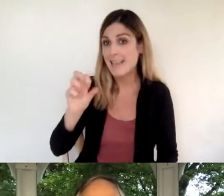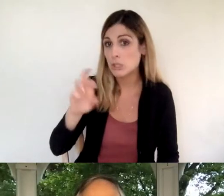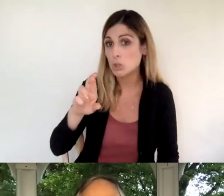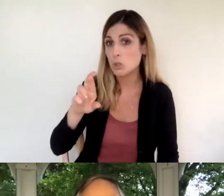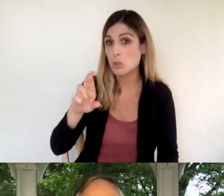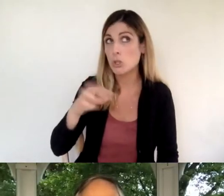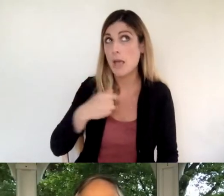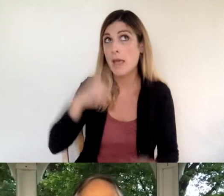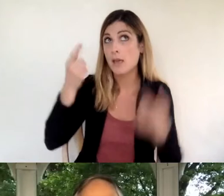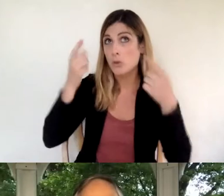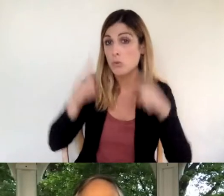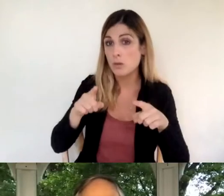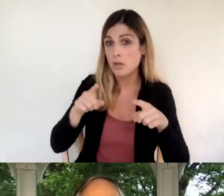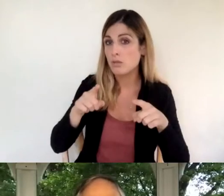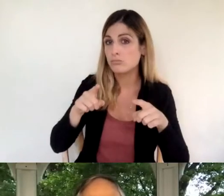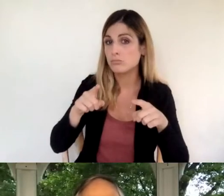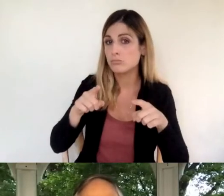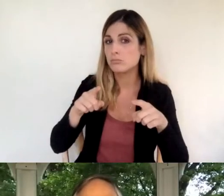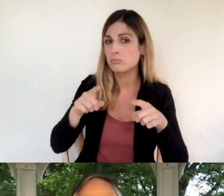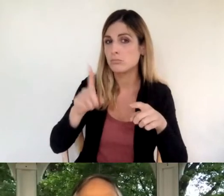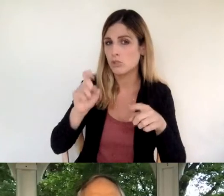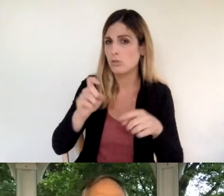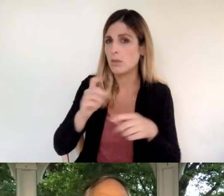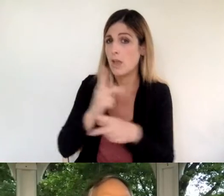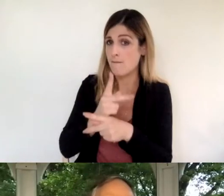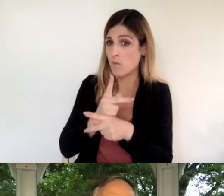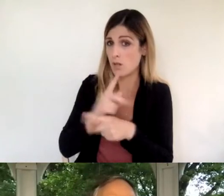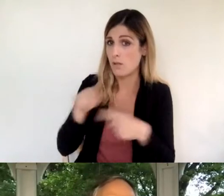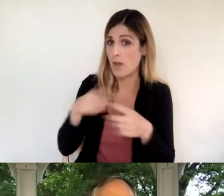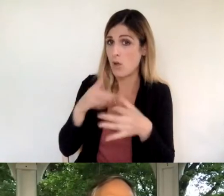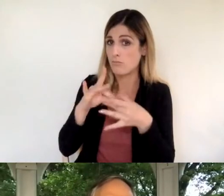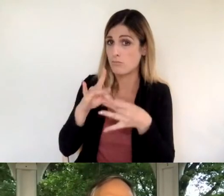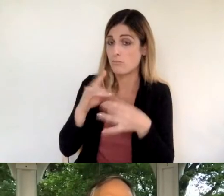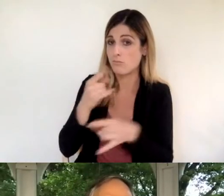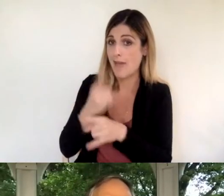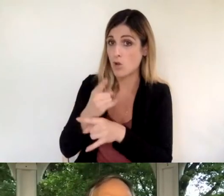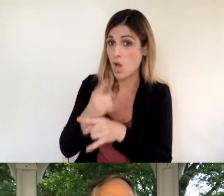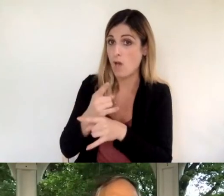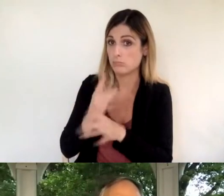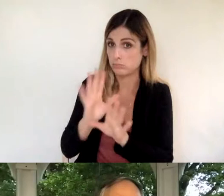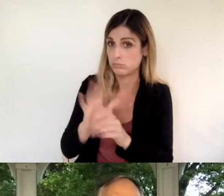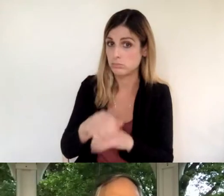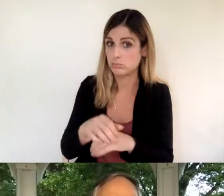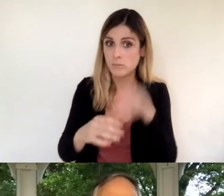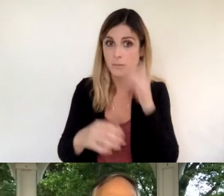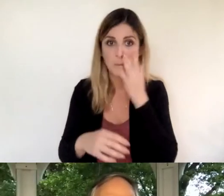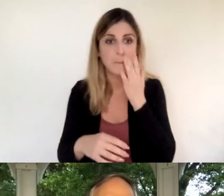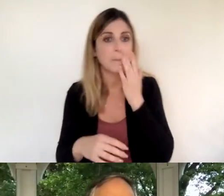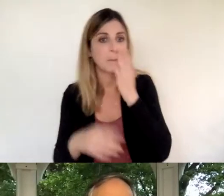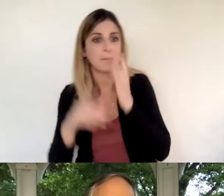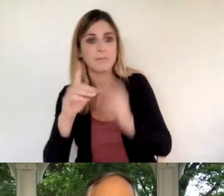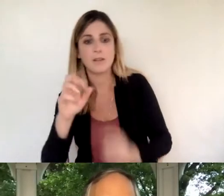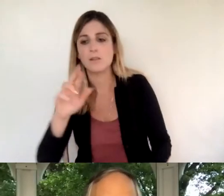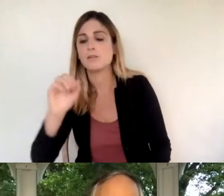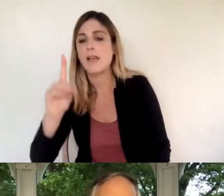that it's reasonable to be pretty cautious about alcohol intake. Sure. Now, one of the things we tell people is don't